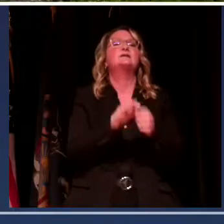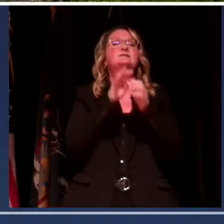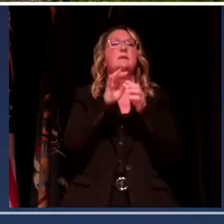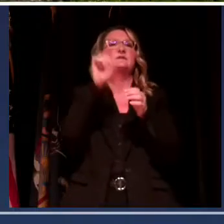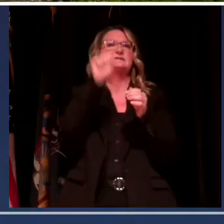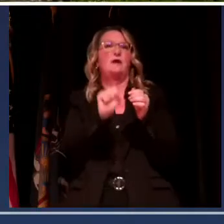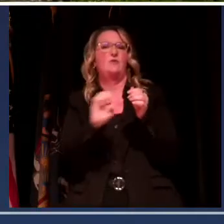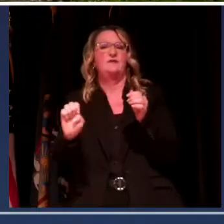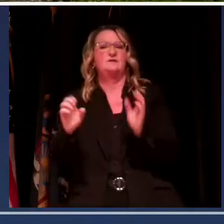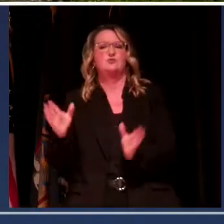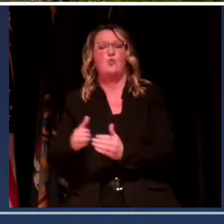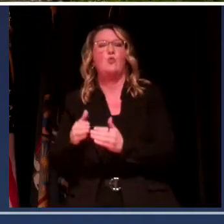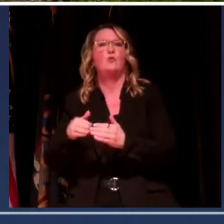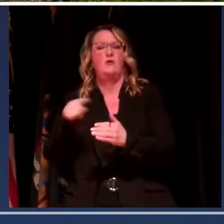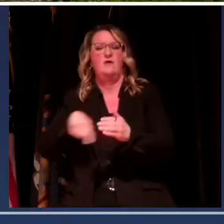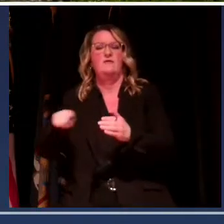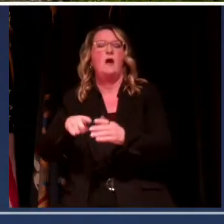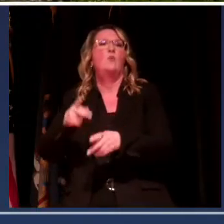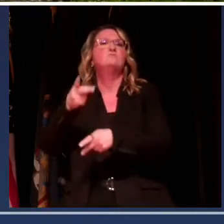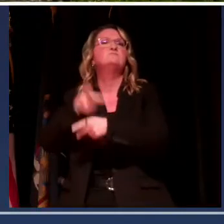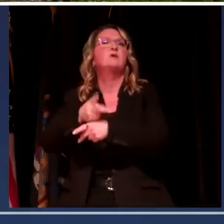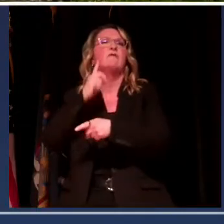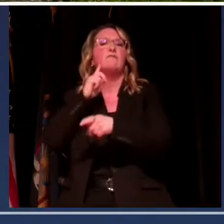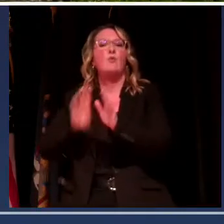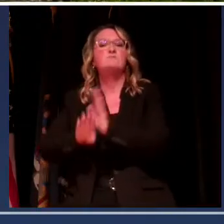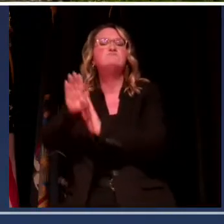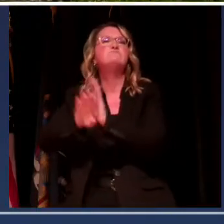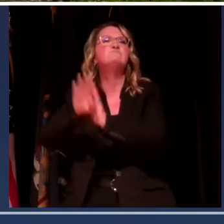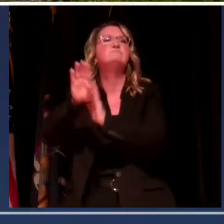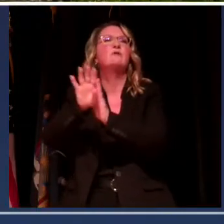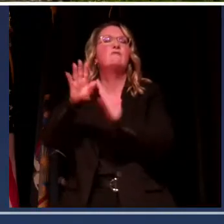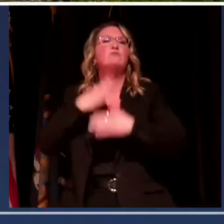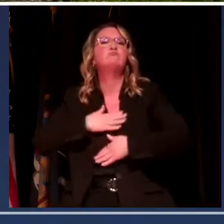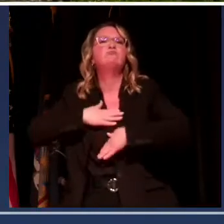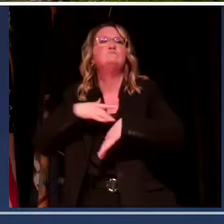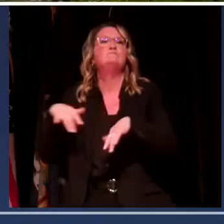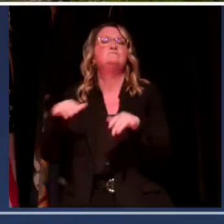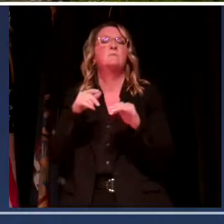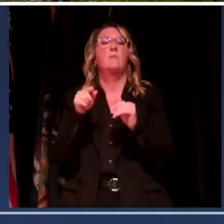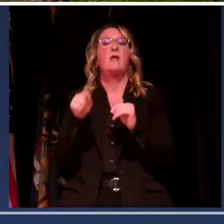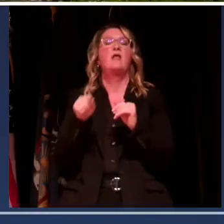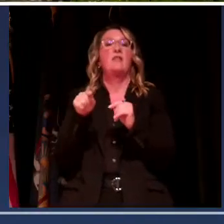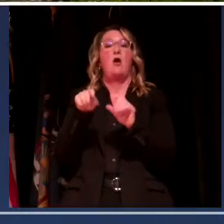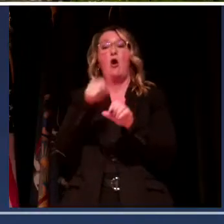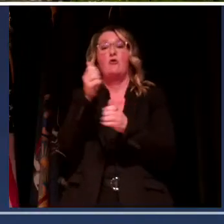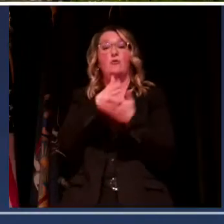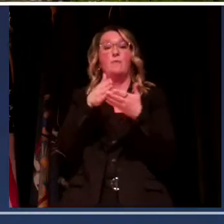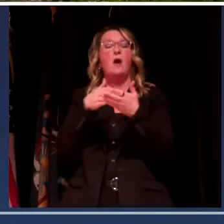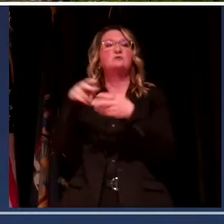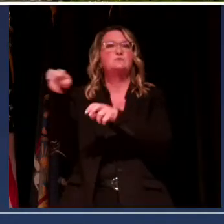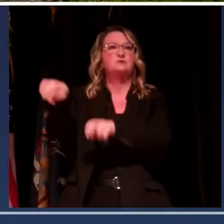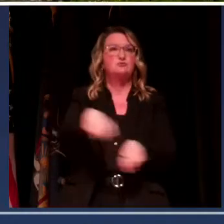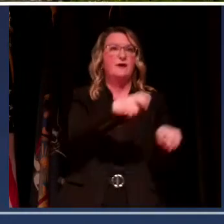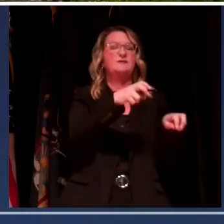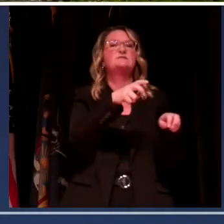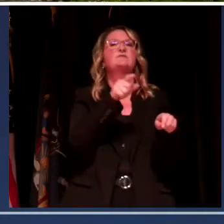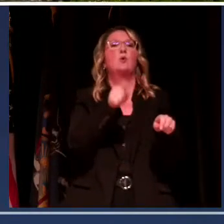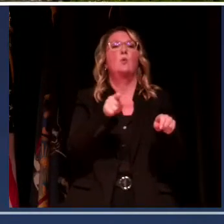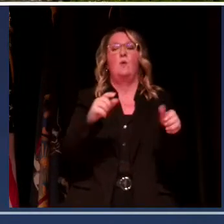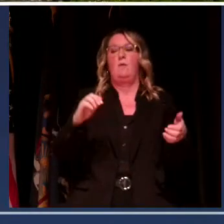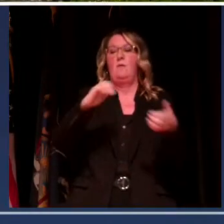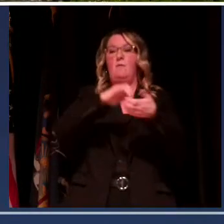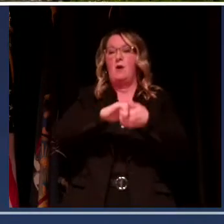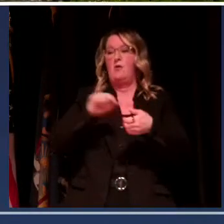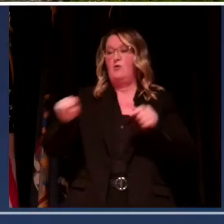corner, which is slated for recreational development. And after transfer of the other parts, Erie County Department of Parks will